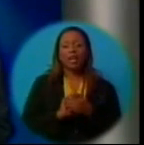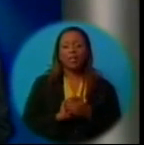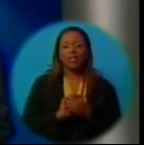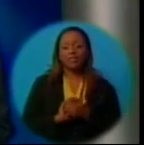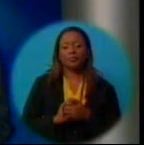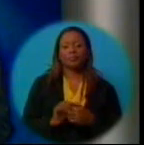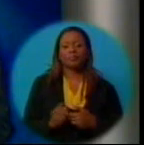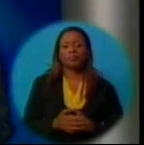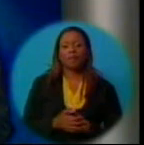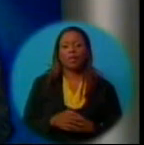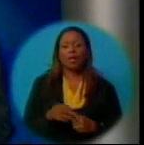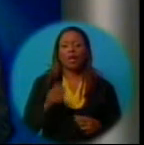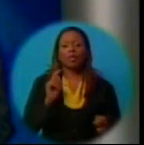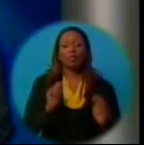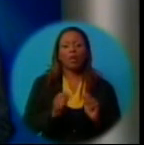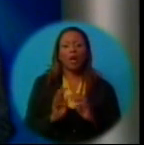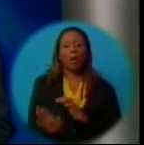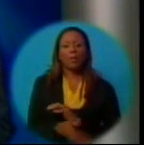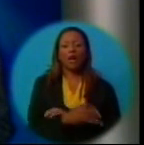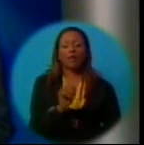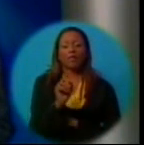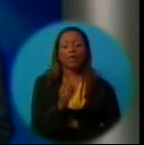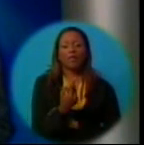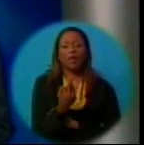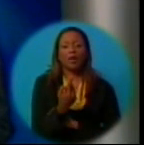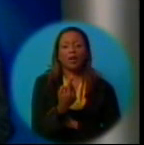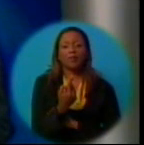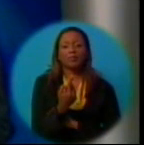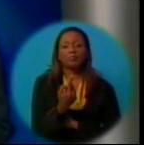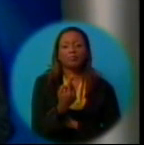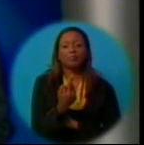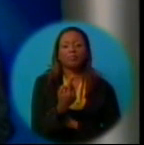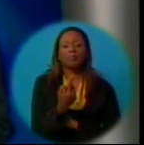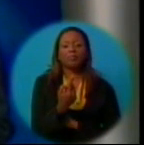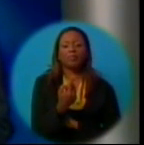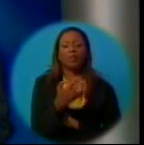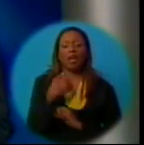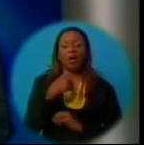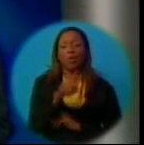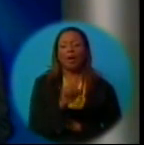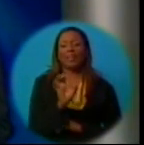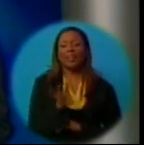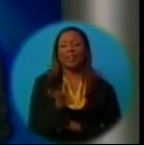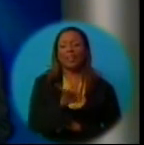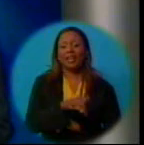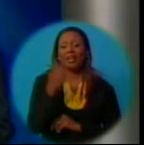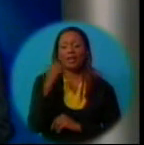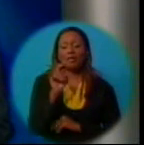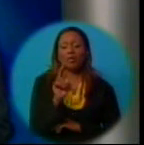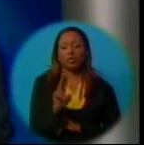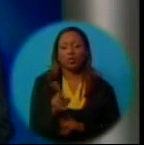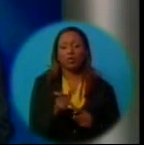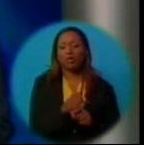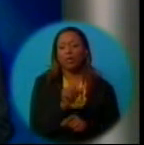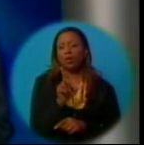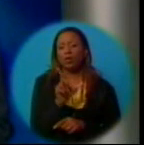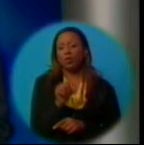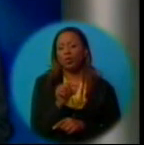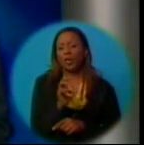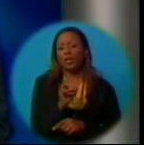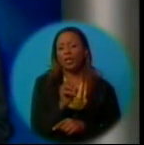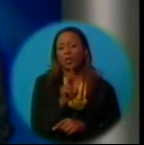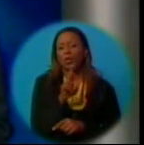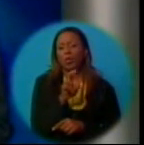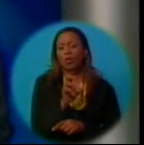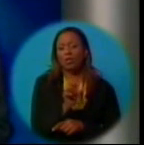Harrell 2020 title in Jamaica today. Trinidad batted first after being sent in by Jamaica and knocked up 188